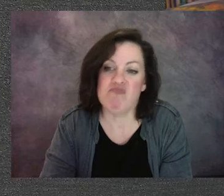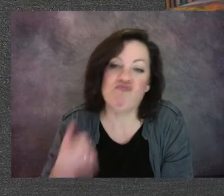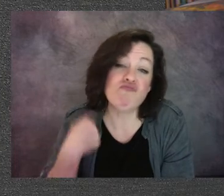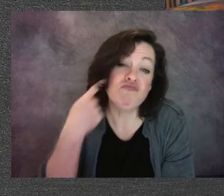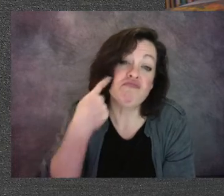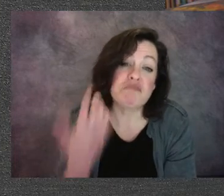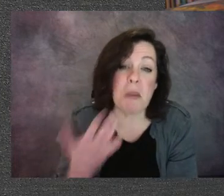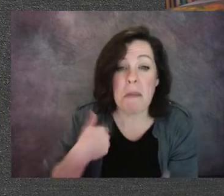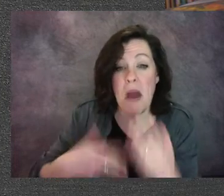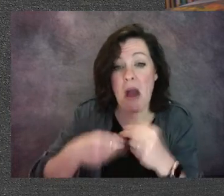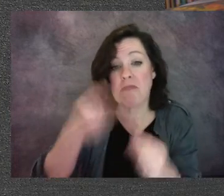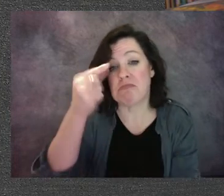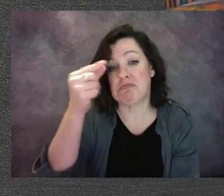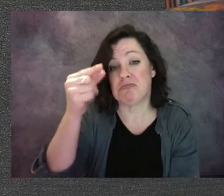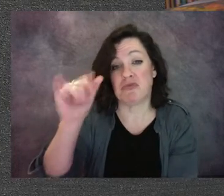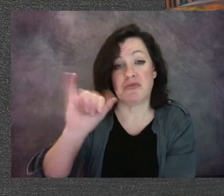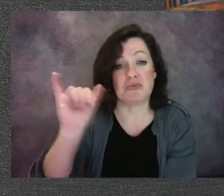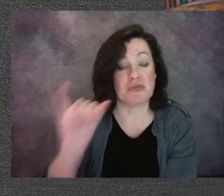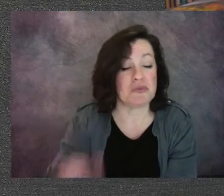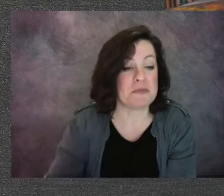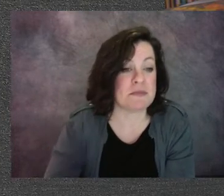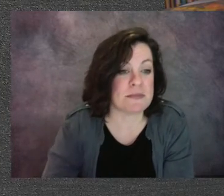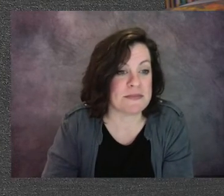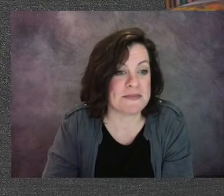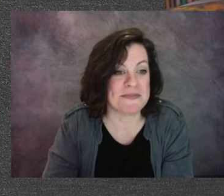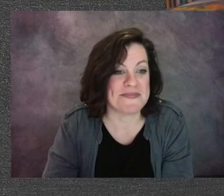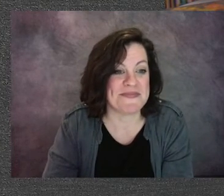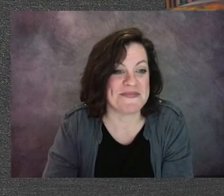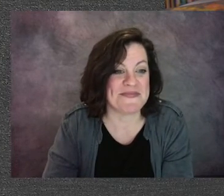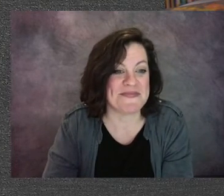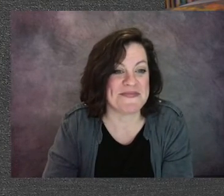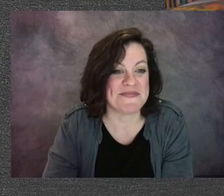And I think I might put a little green in here.